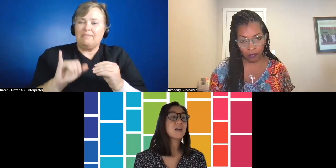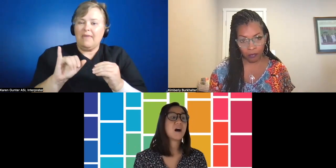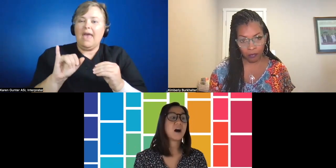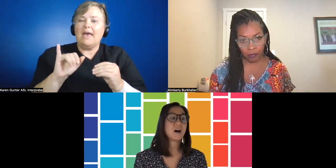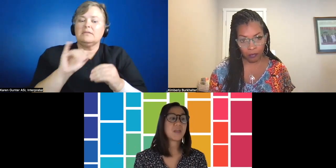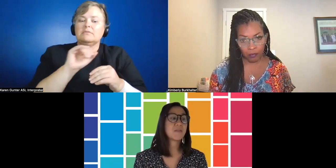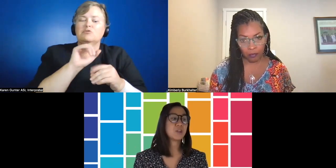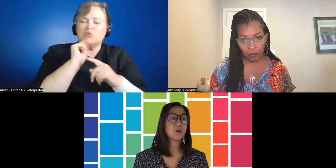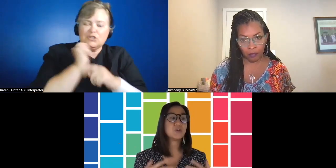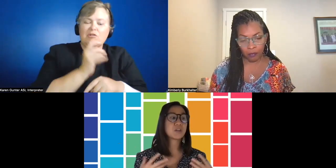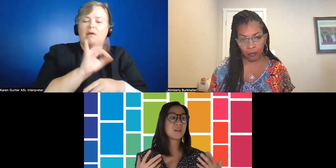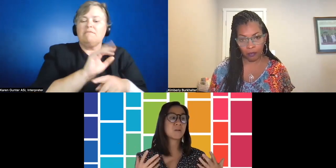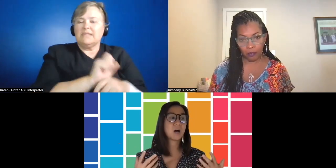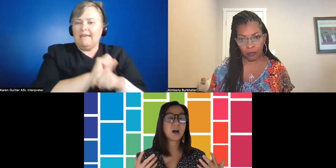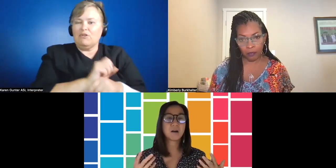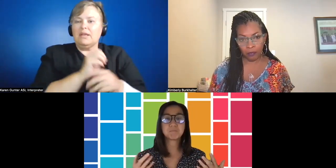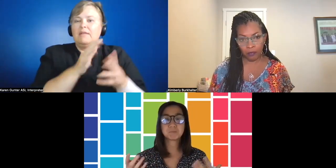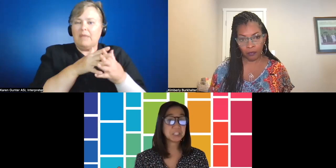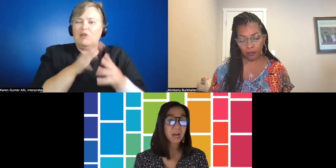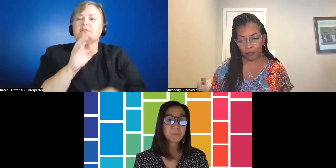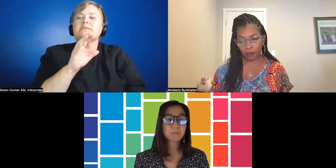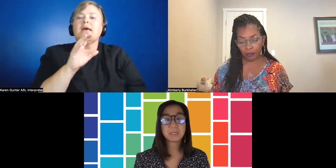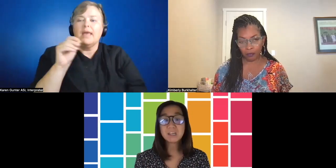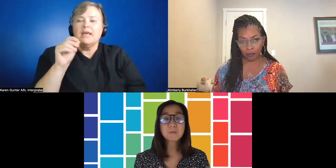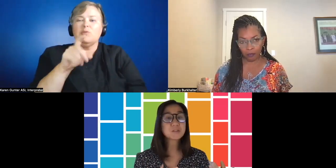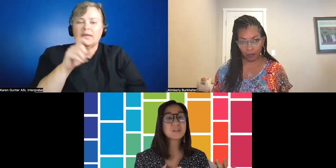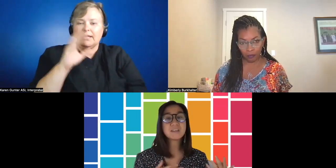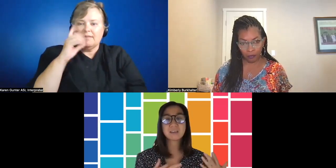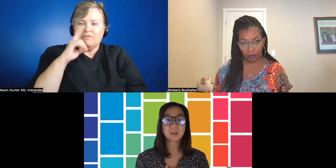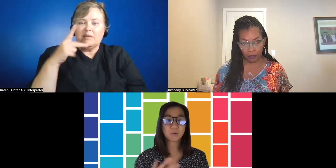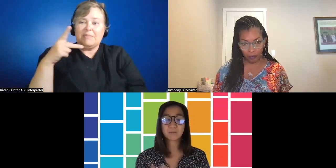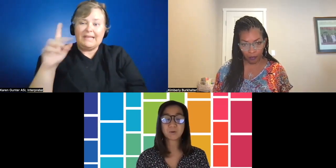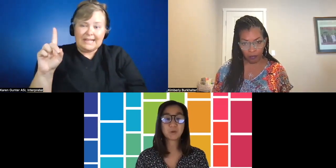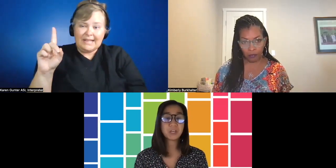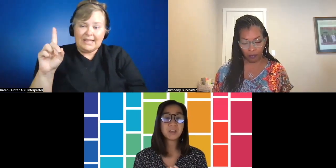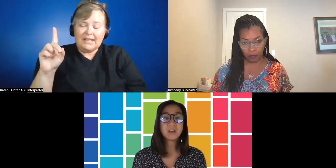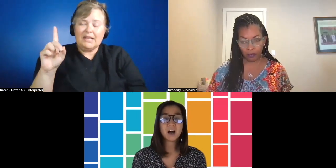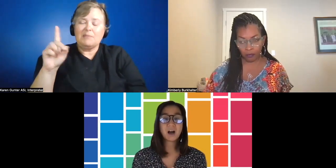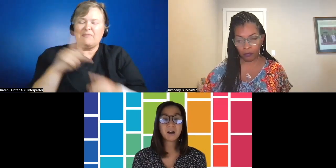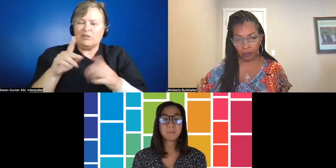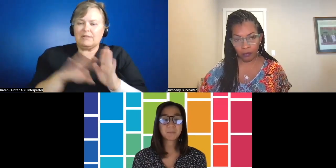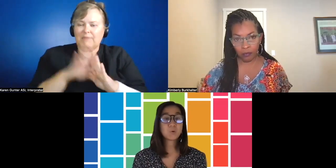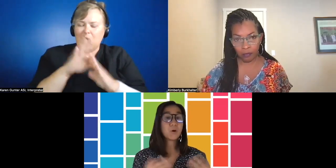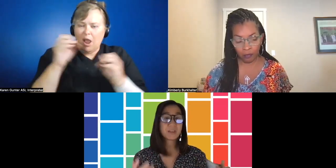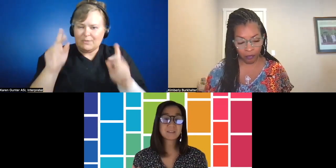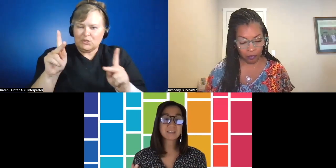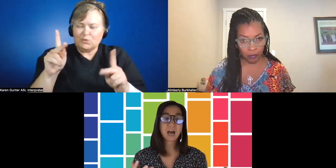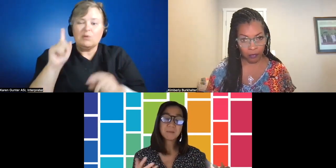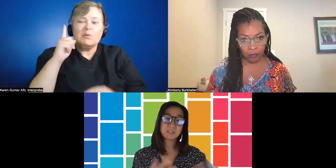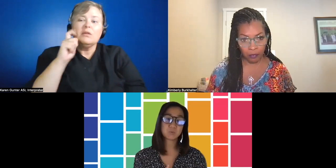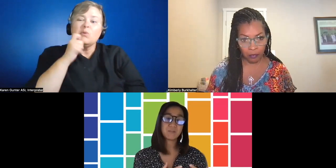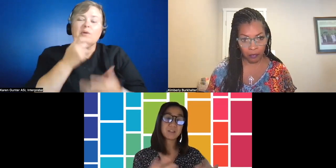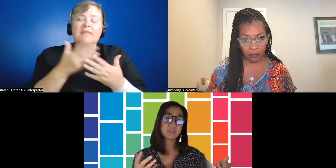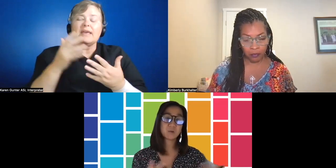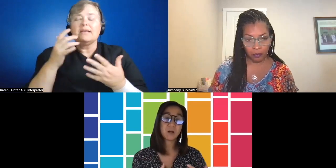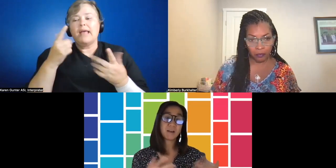slavery. And you can seek out PD opportunities. I think one of the really cool things that's happened